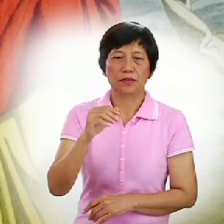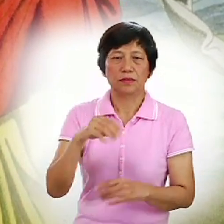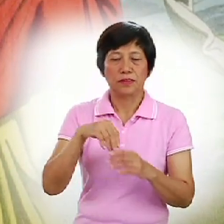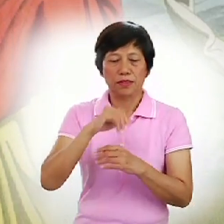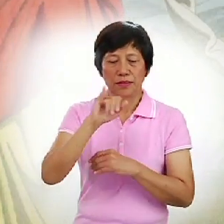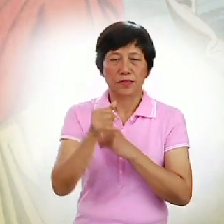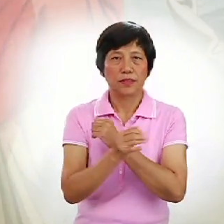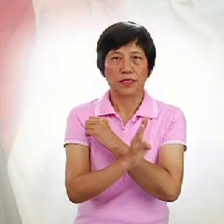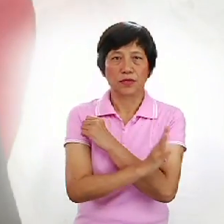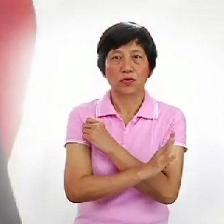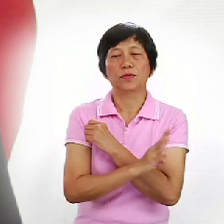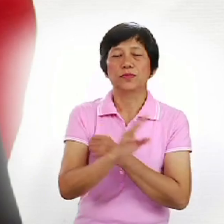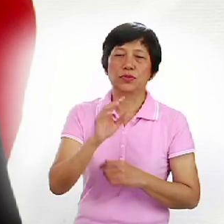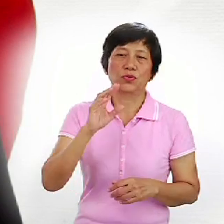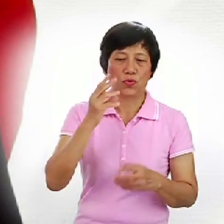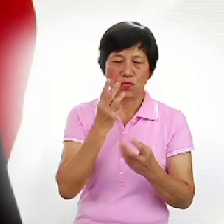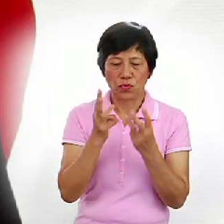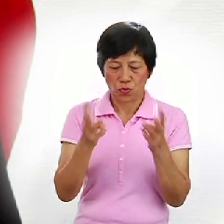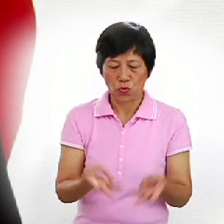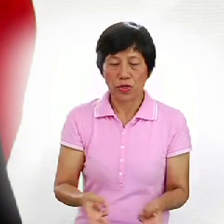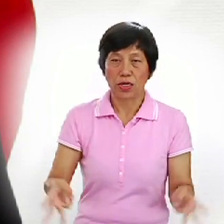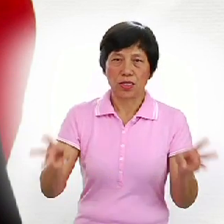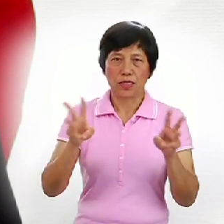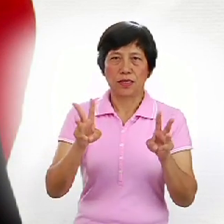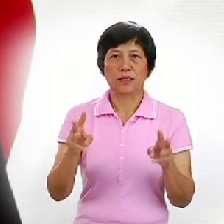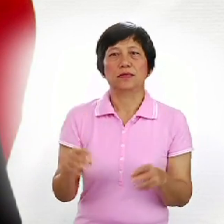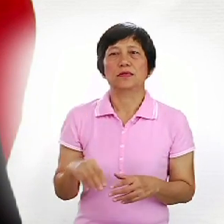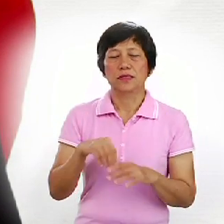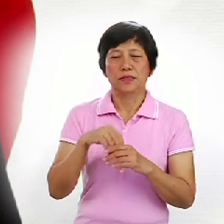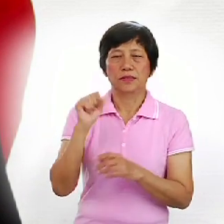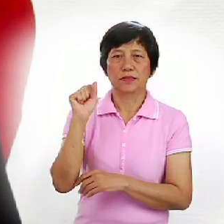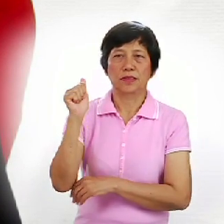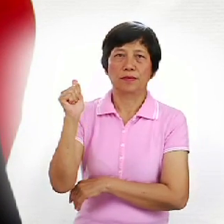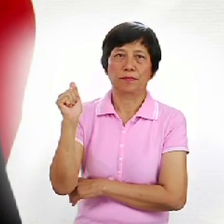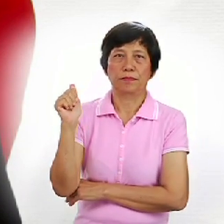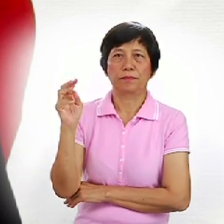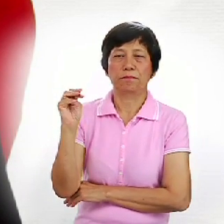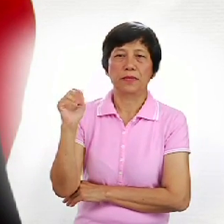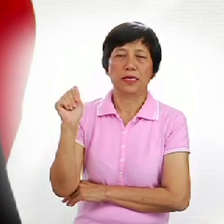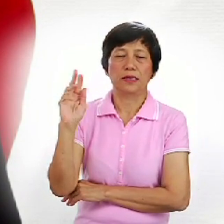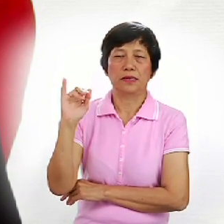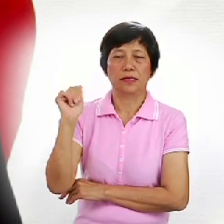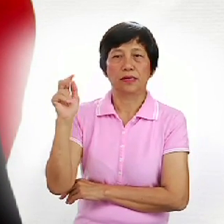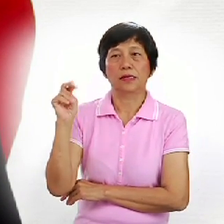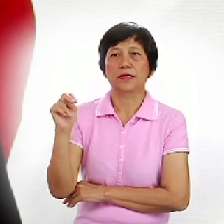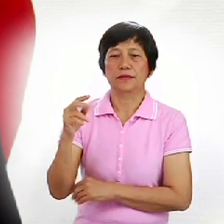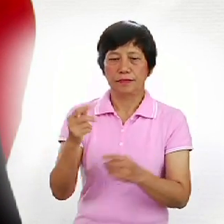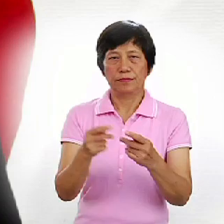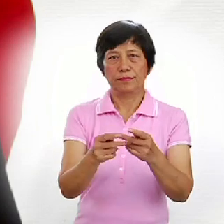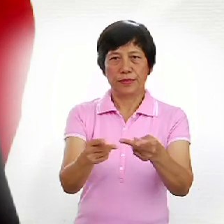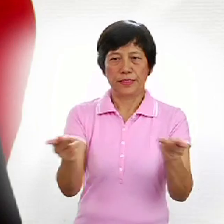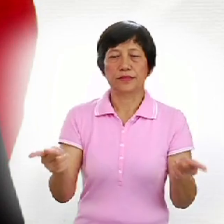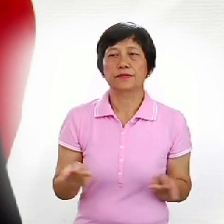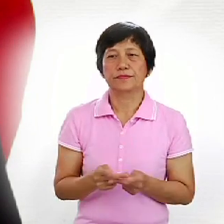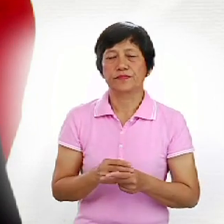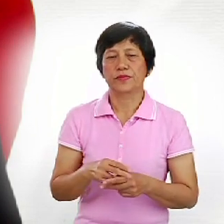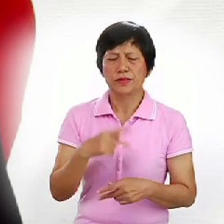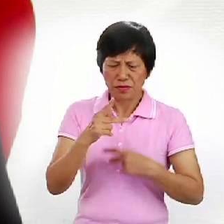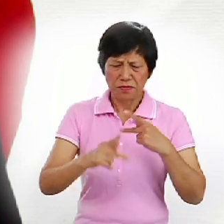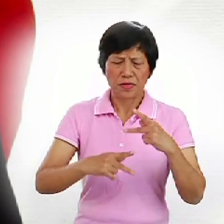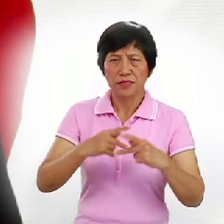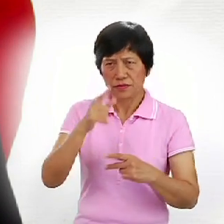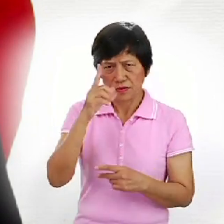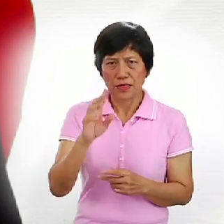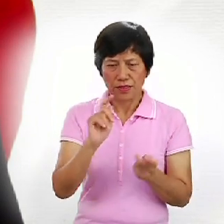Samaritan territory. We have been reflecting on the process of conversion, a process of God turning to